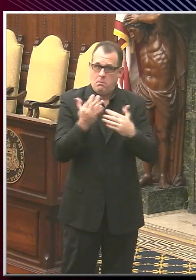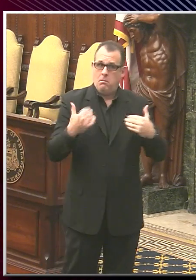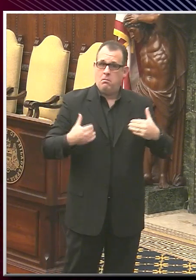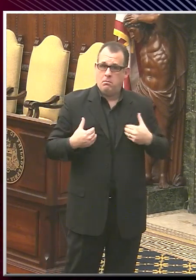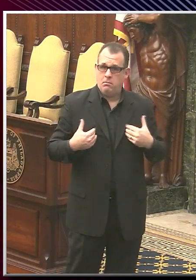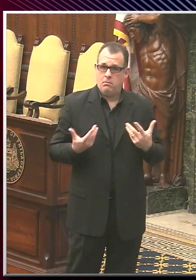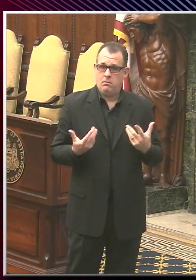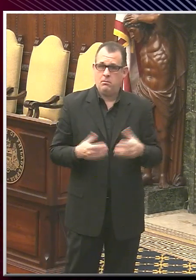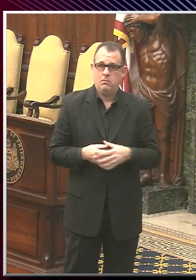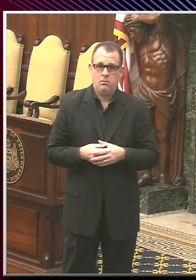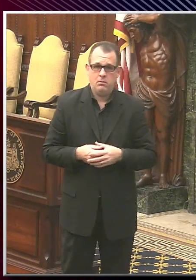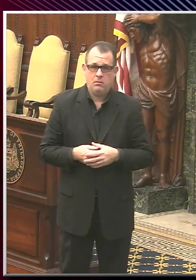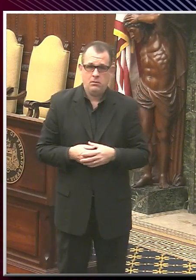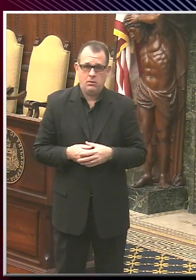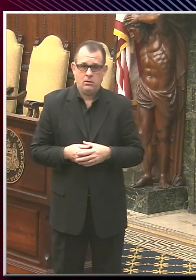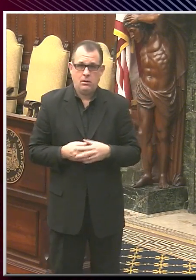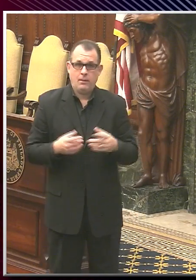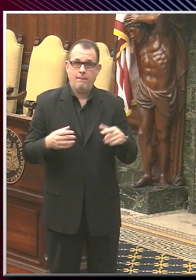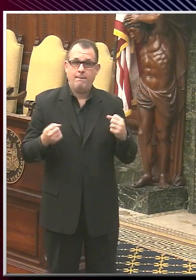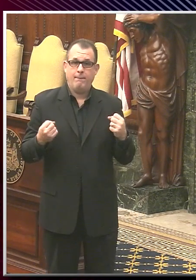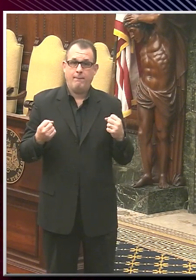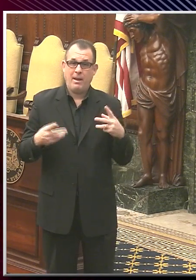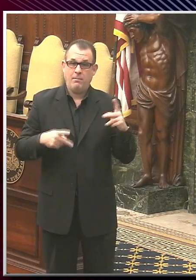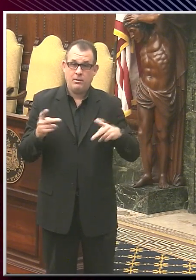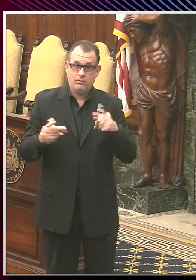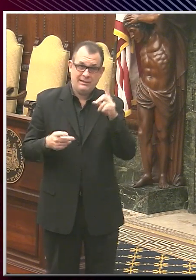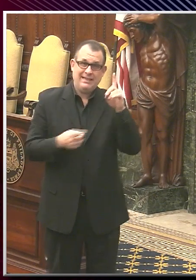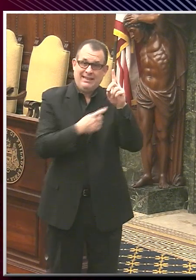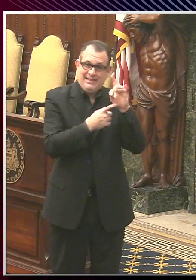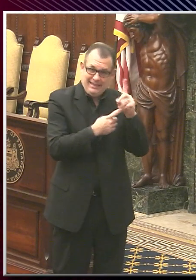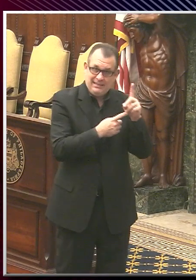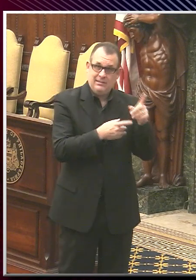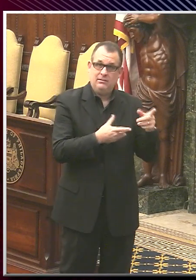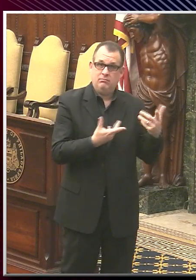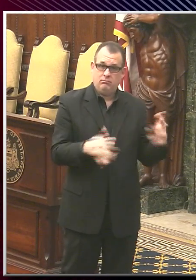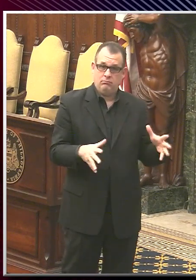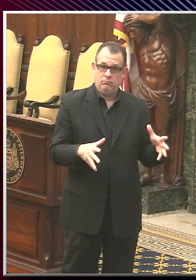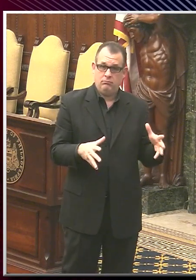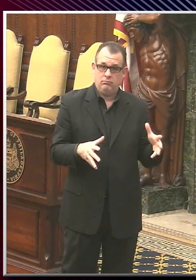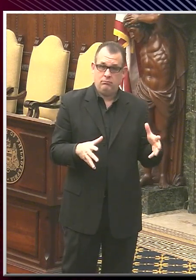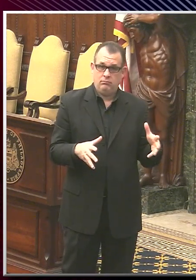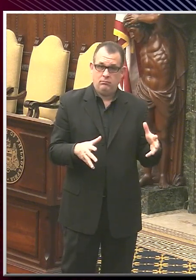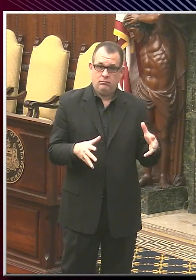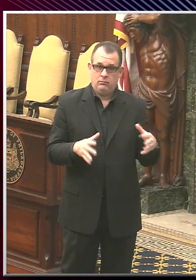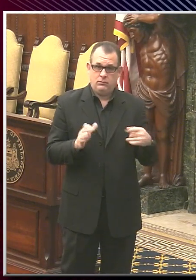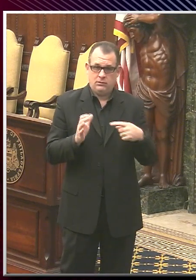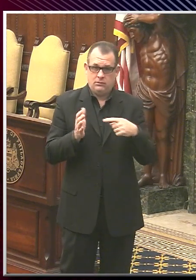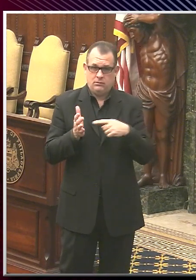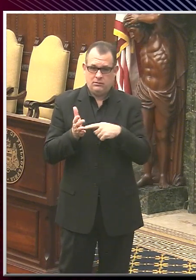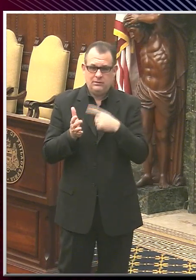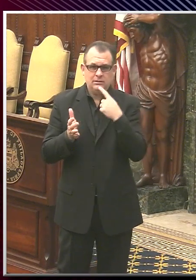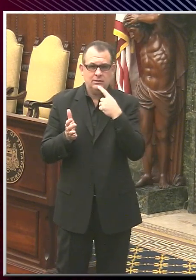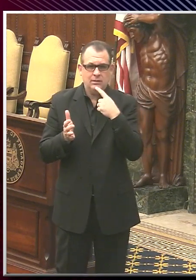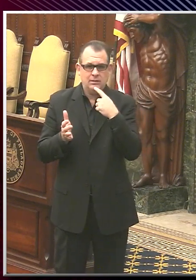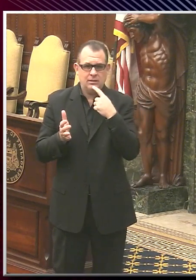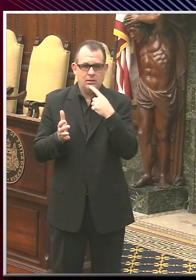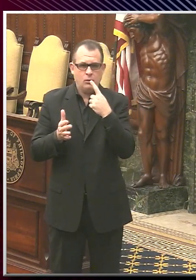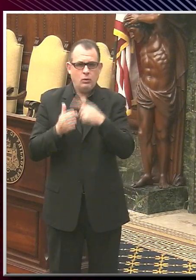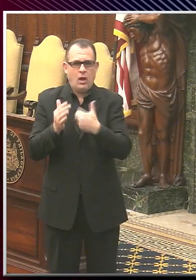higher among other racial groups than among African Americans. And I mean, just in general, can you share what that one hospital was in terms of